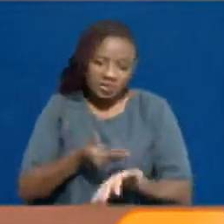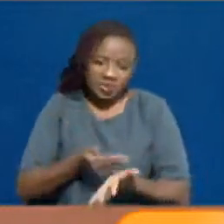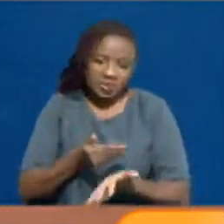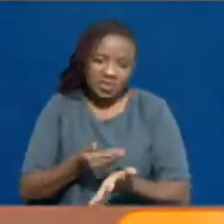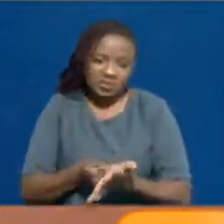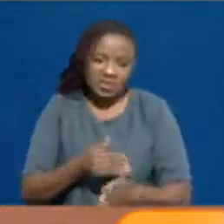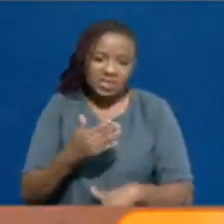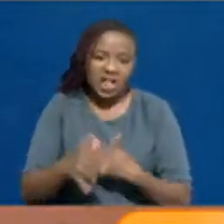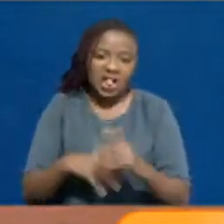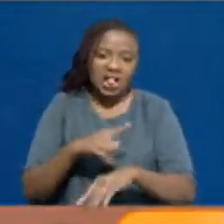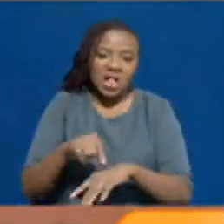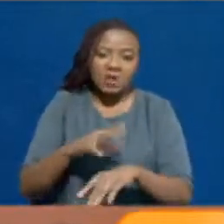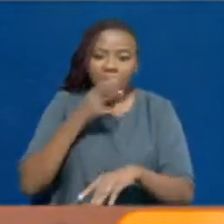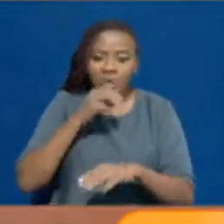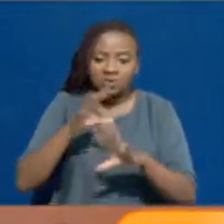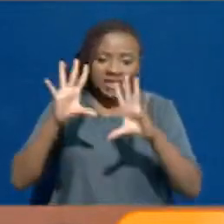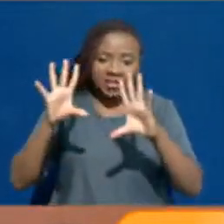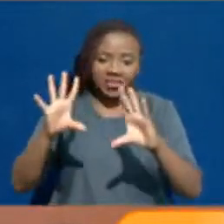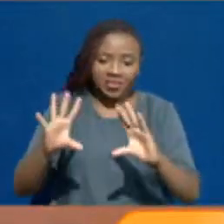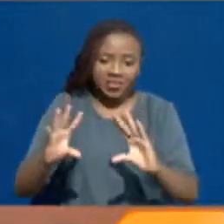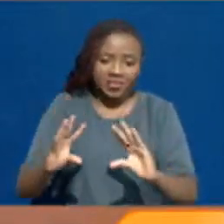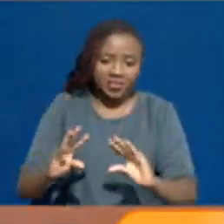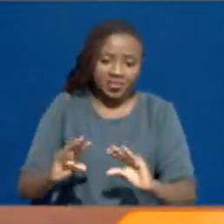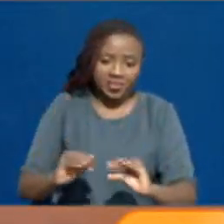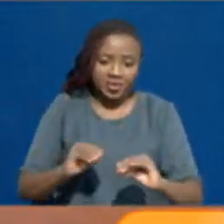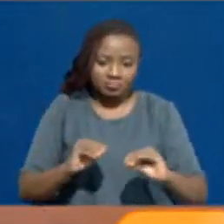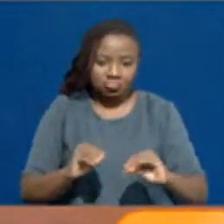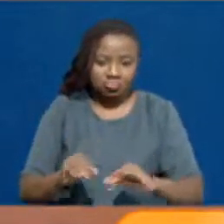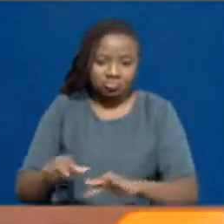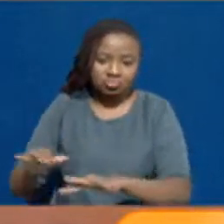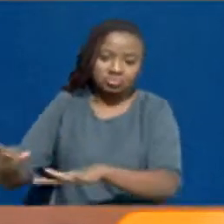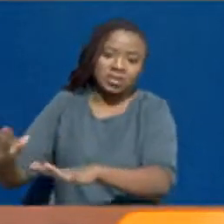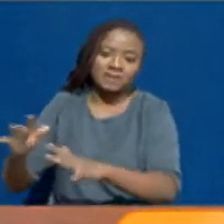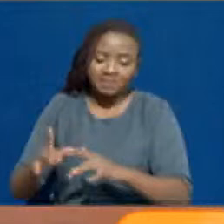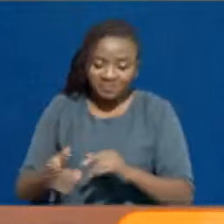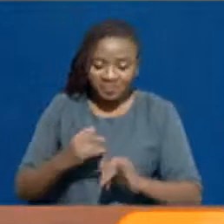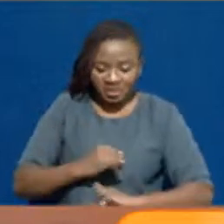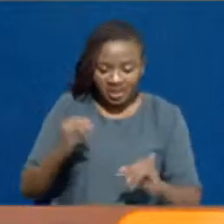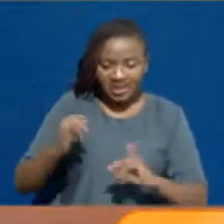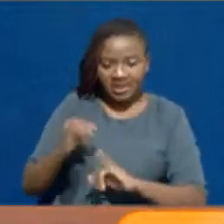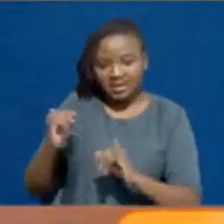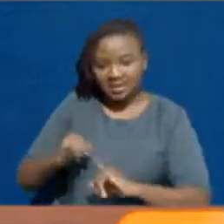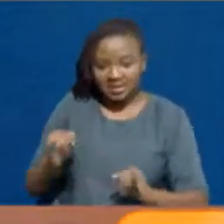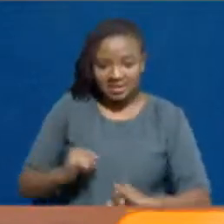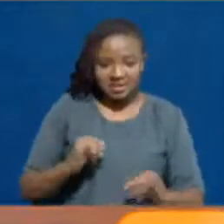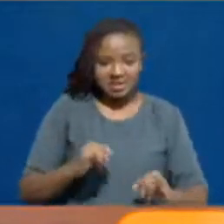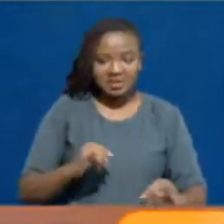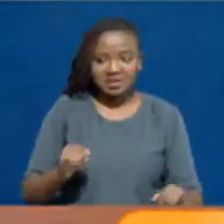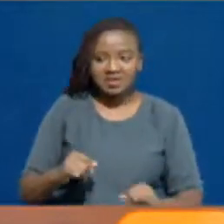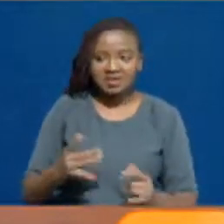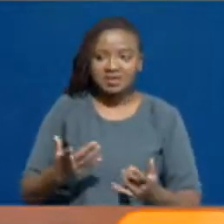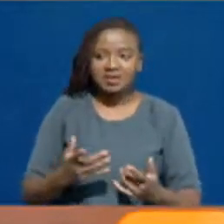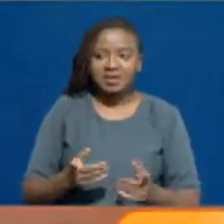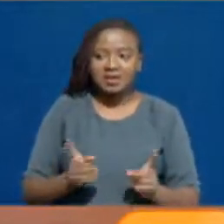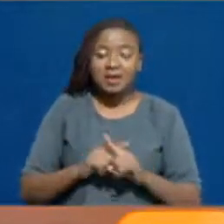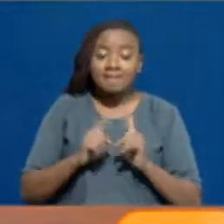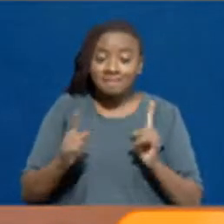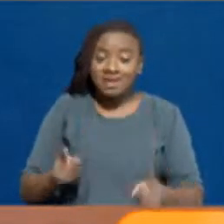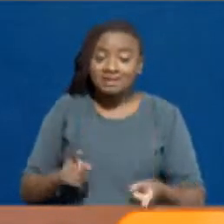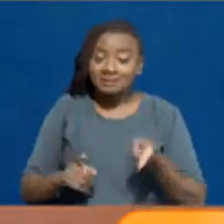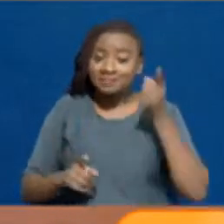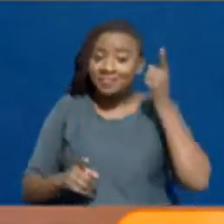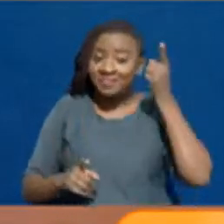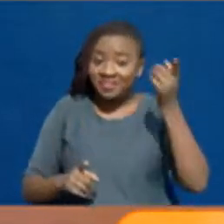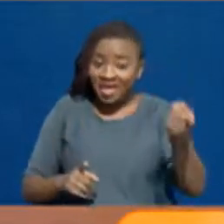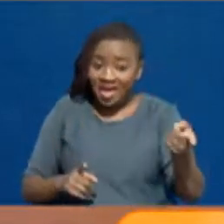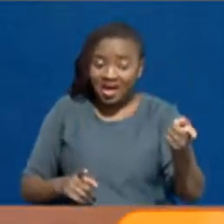after some hours the water will of course move out, and then we start with the cleaning, the messes, a few electronics lost. But what